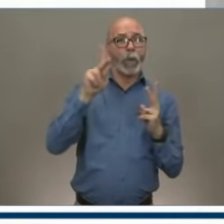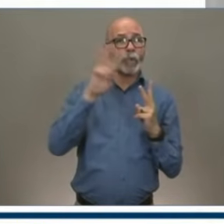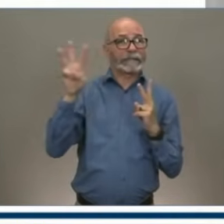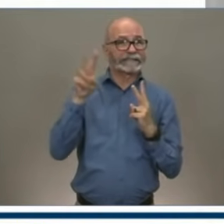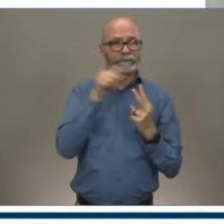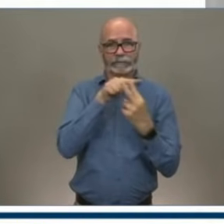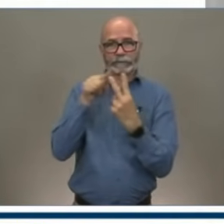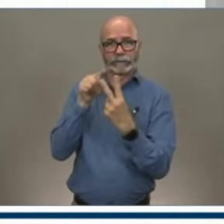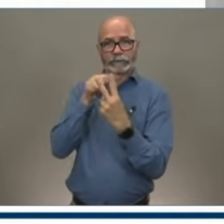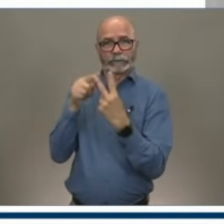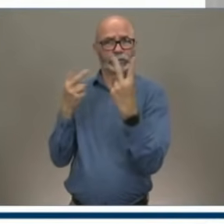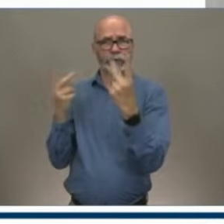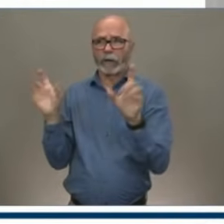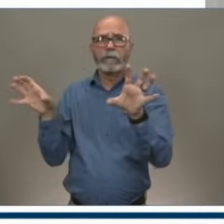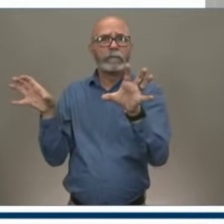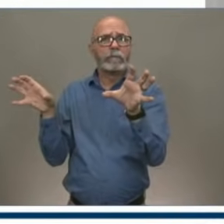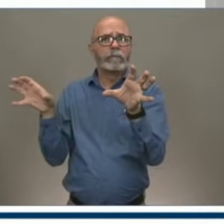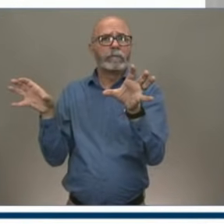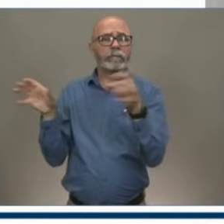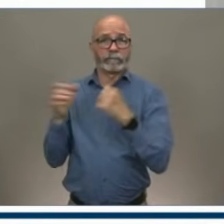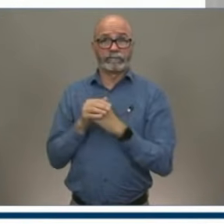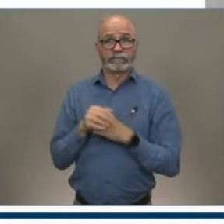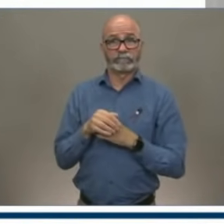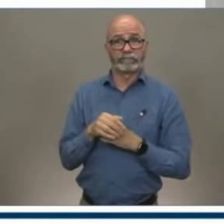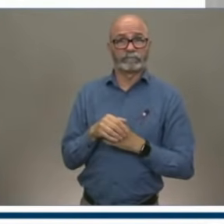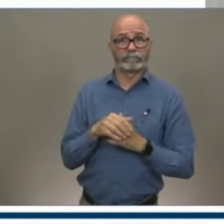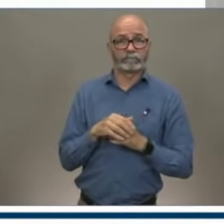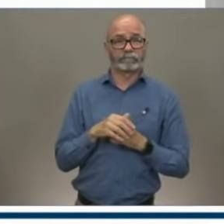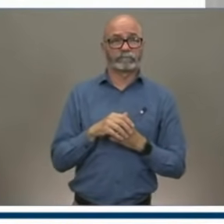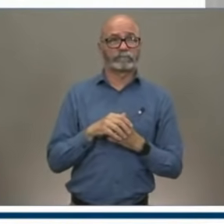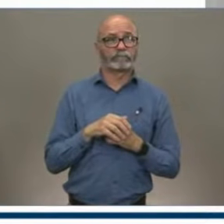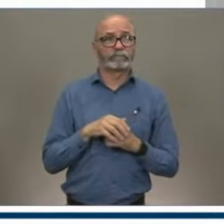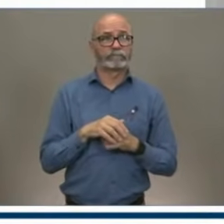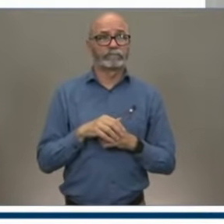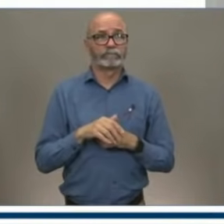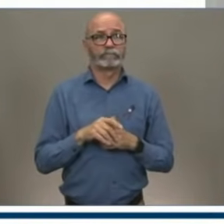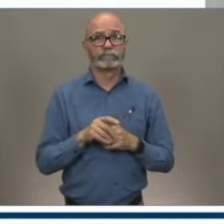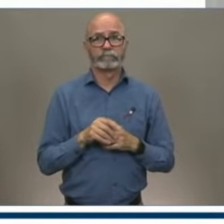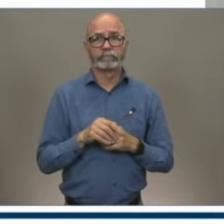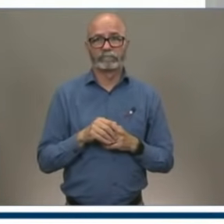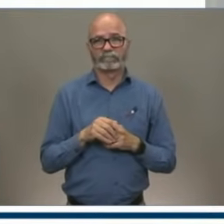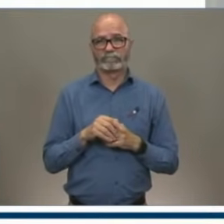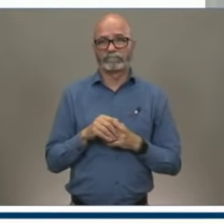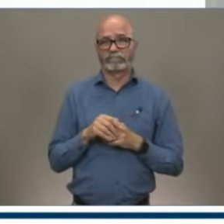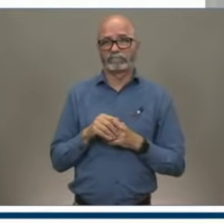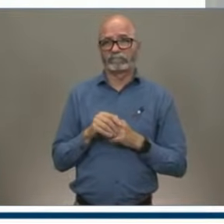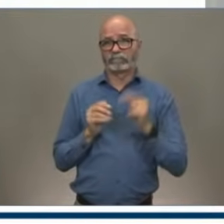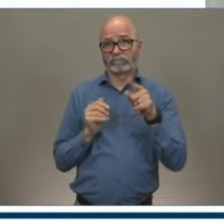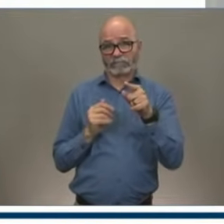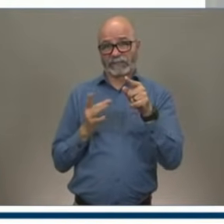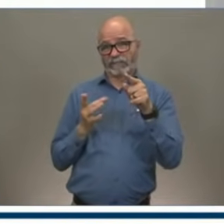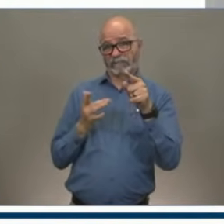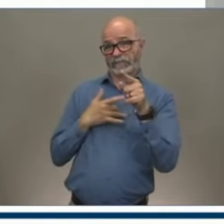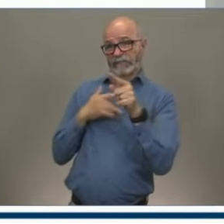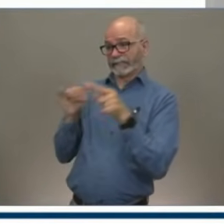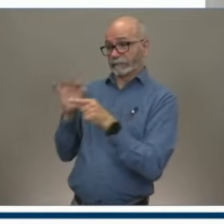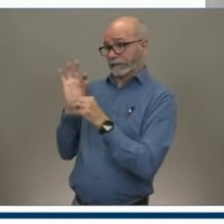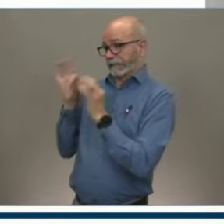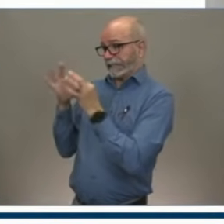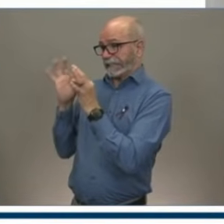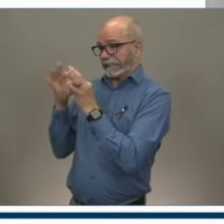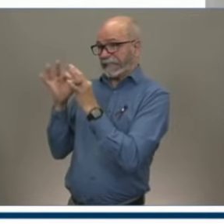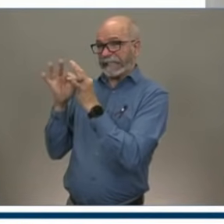Park, because there needs to be what kind of turnaround are we looking at for the testing for them, and then that would lead to